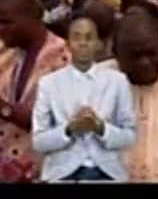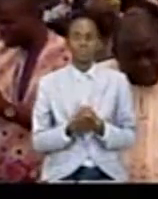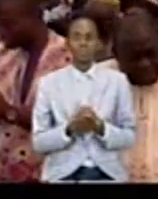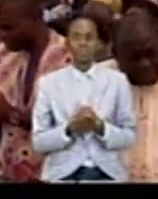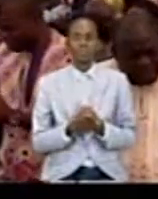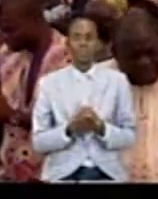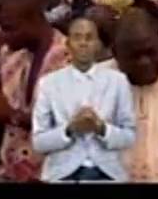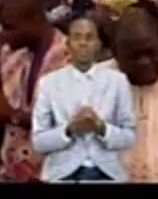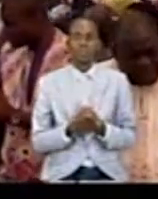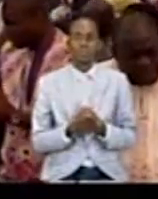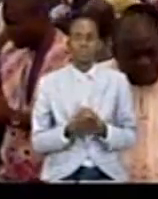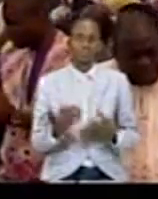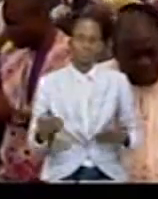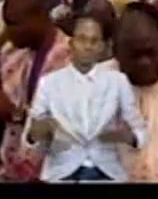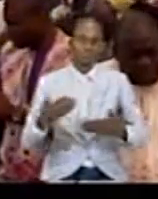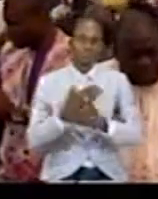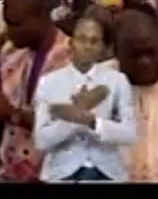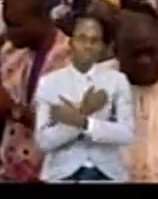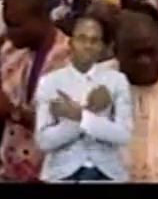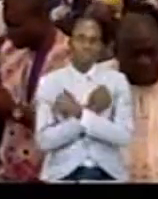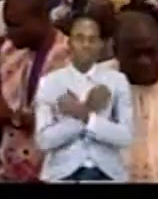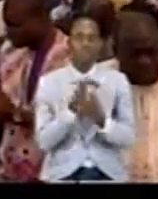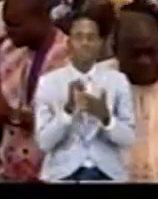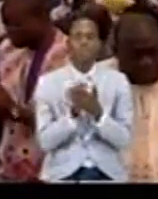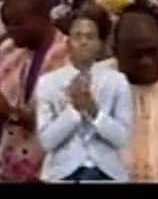Embrace that freedom.